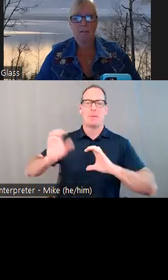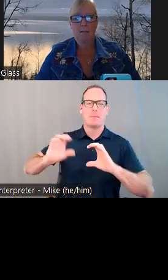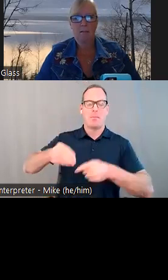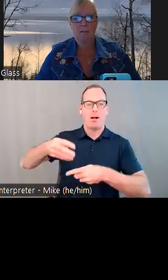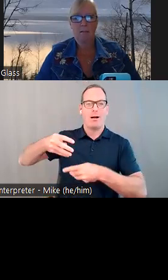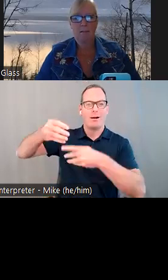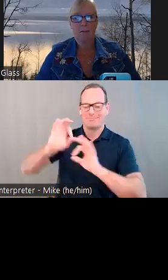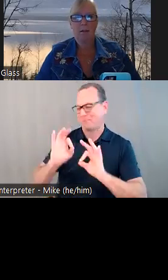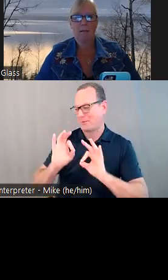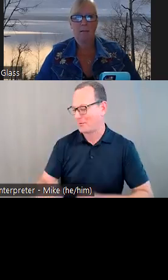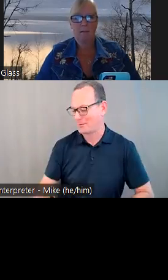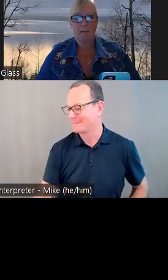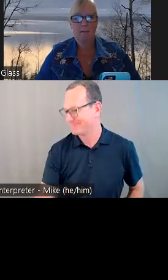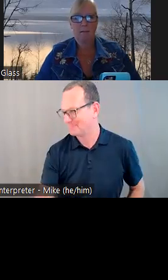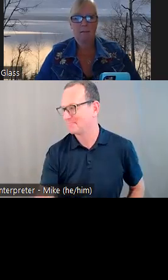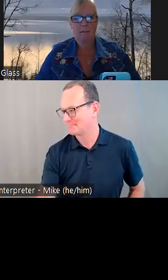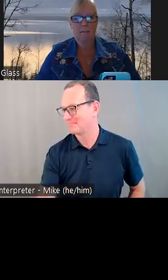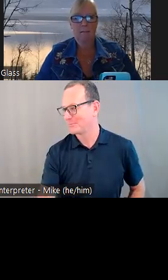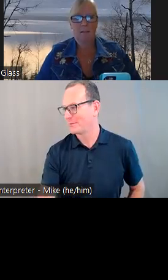in. Great.